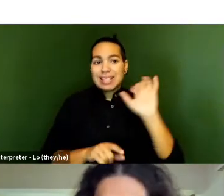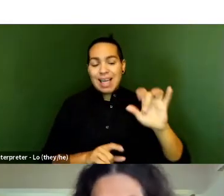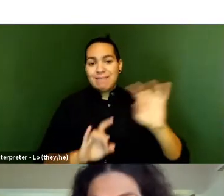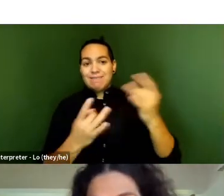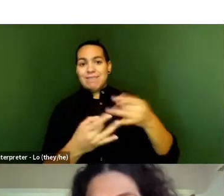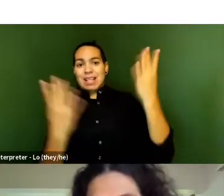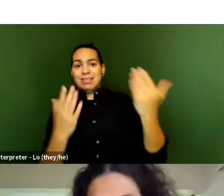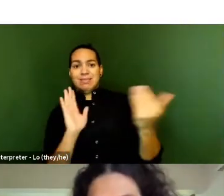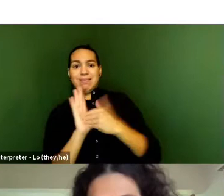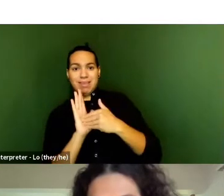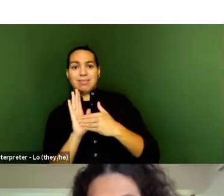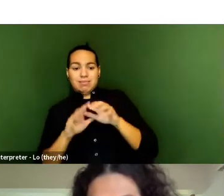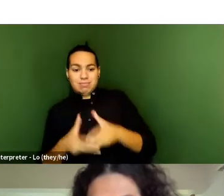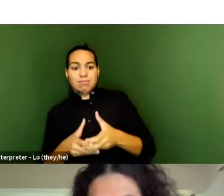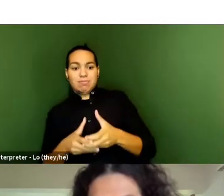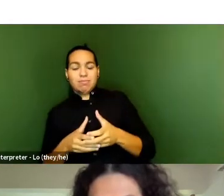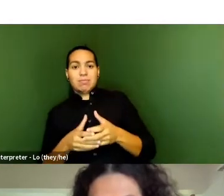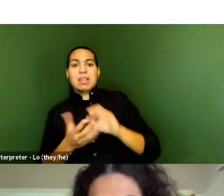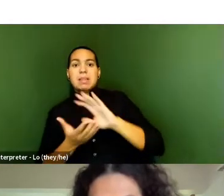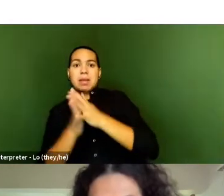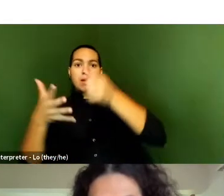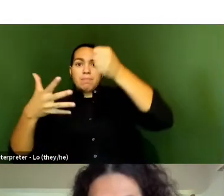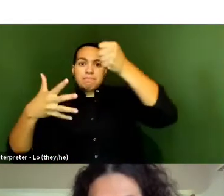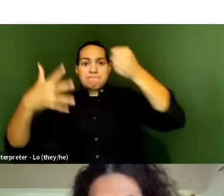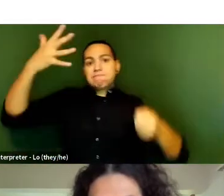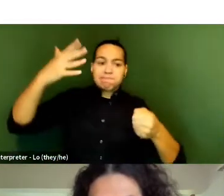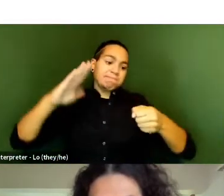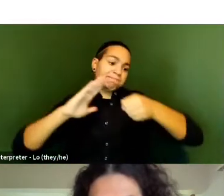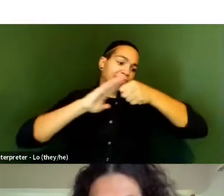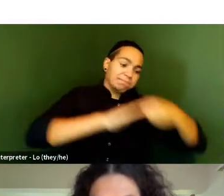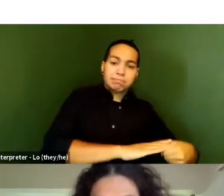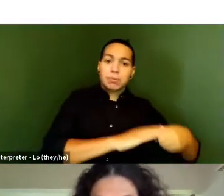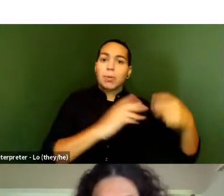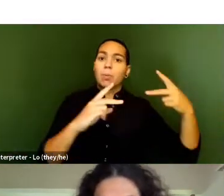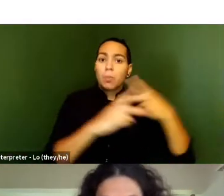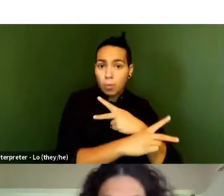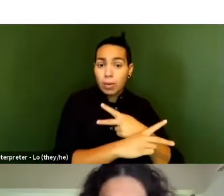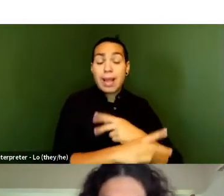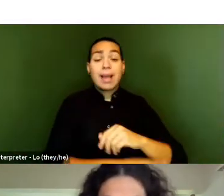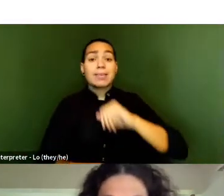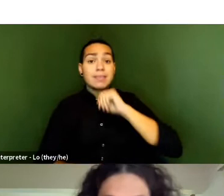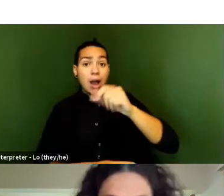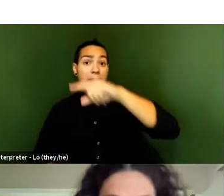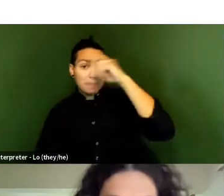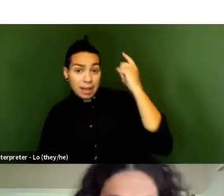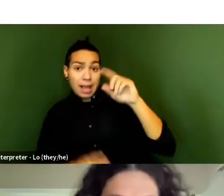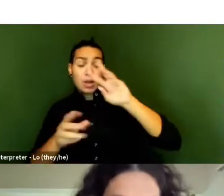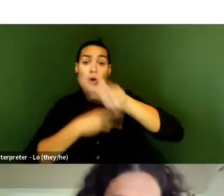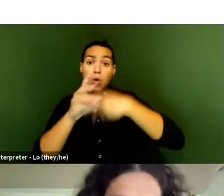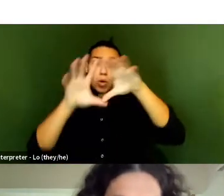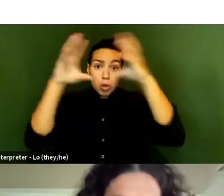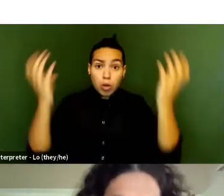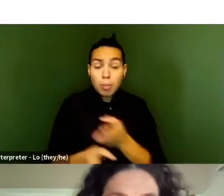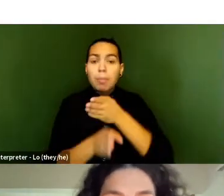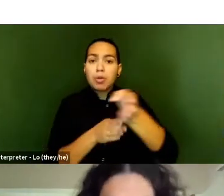can, non-Black people, the global majority, can actually be maintaining and perpetuating the project of